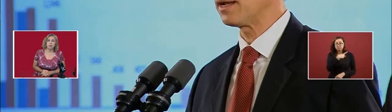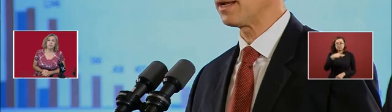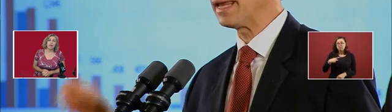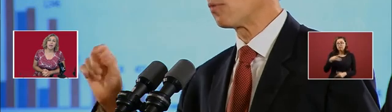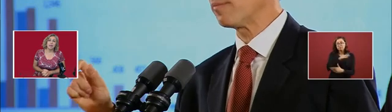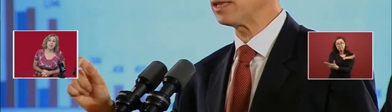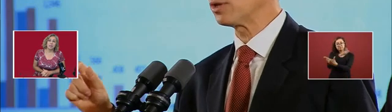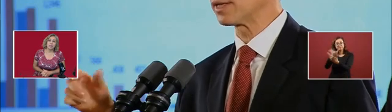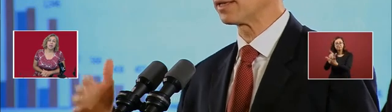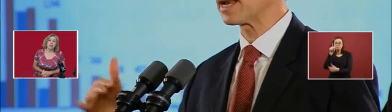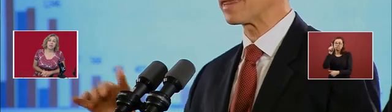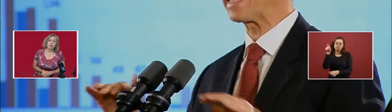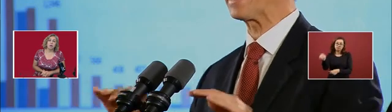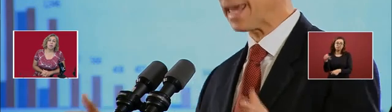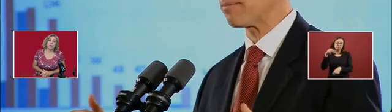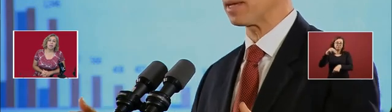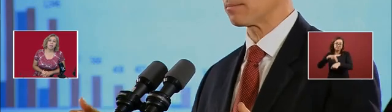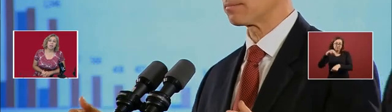muscles.